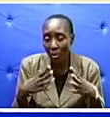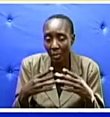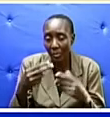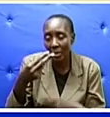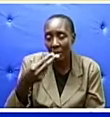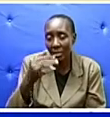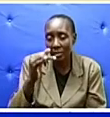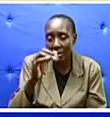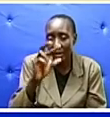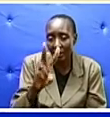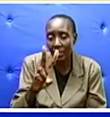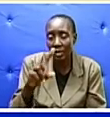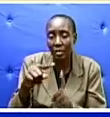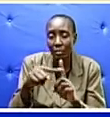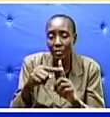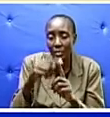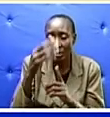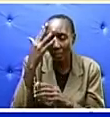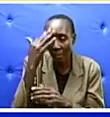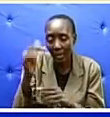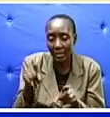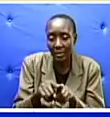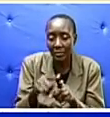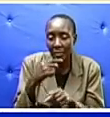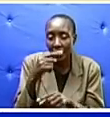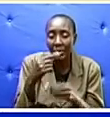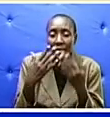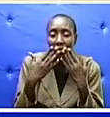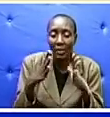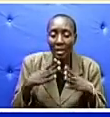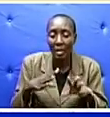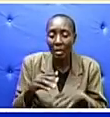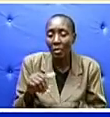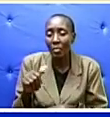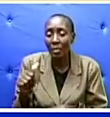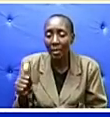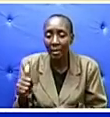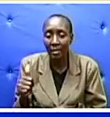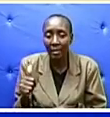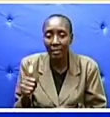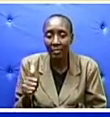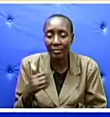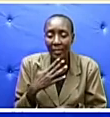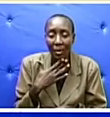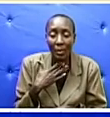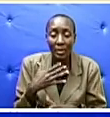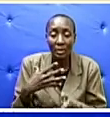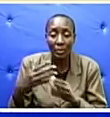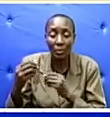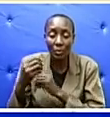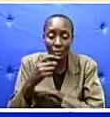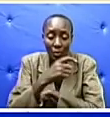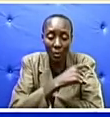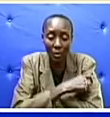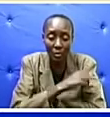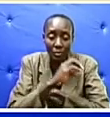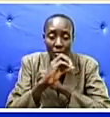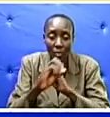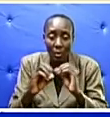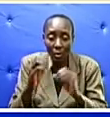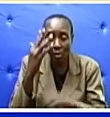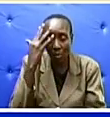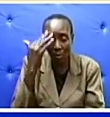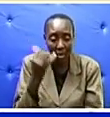Mm-hmm. Because as I had said earlier, some people do not want to go to hospitals. Maybe some